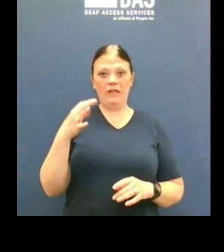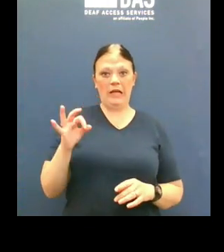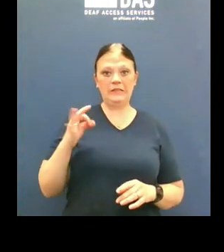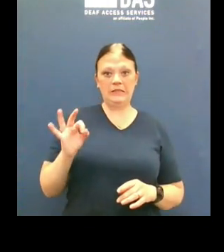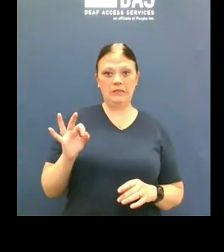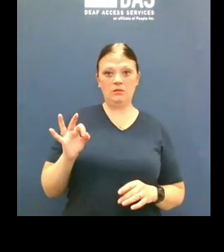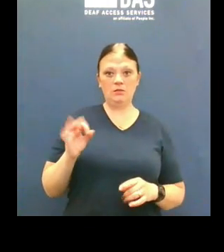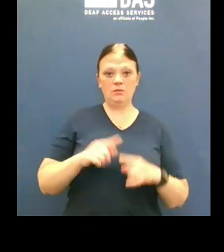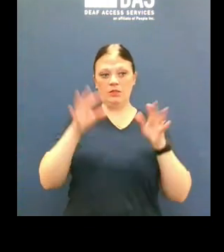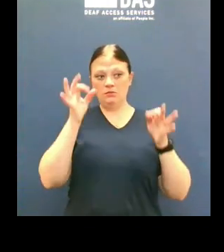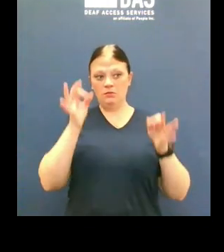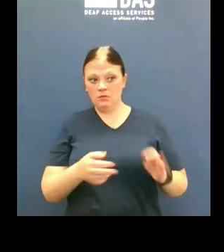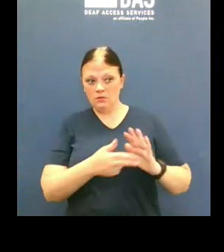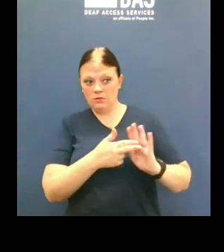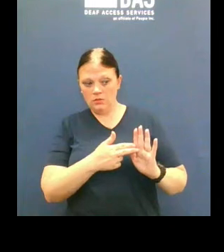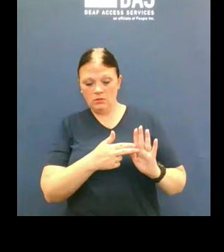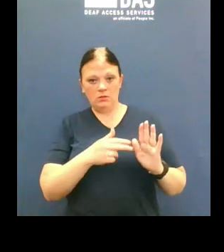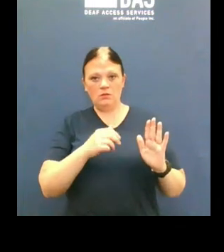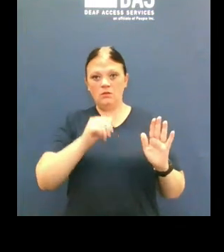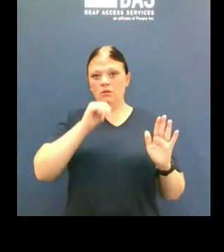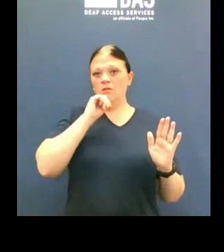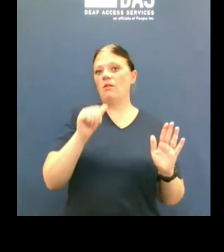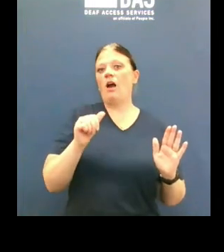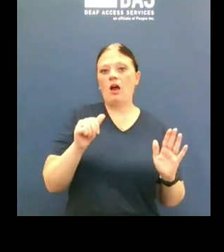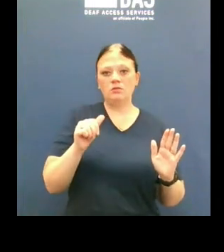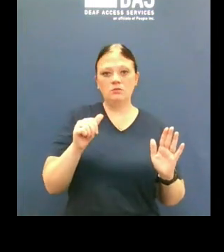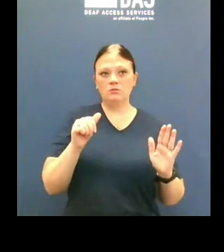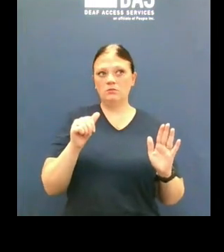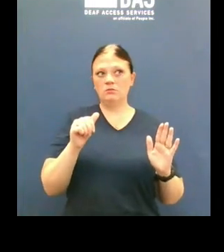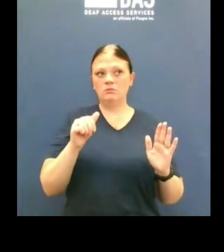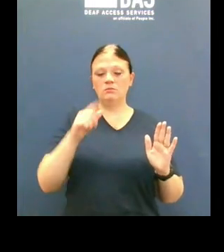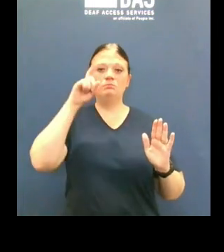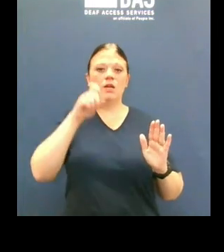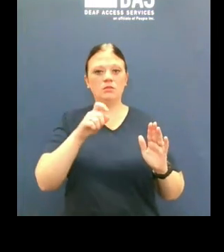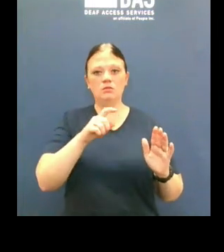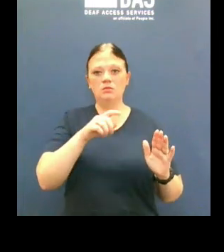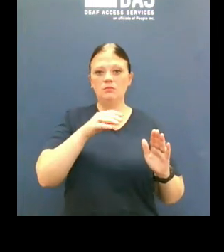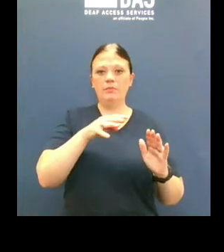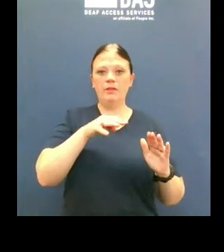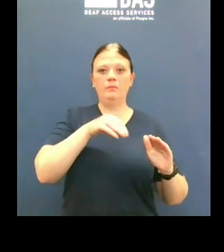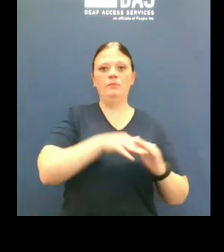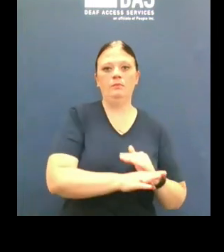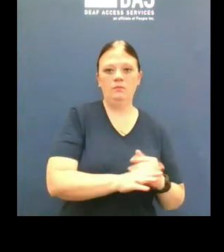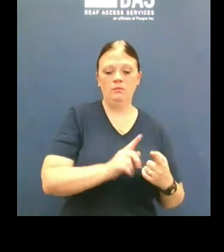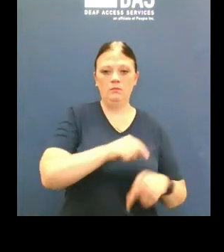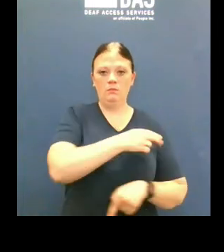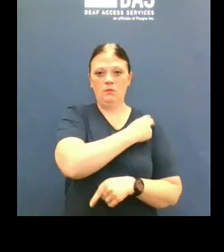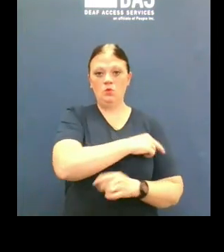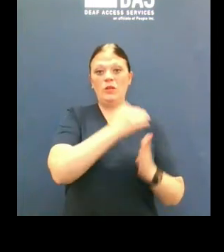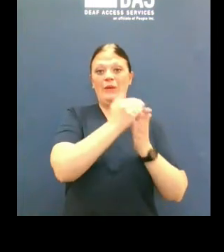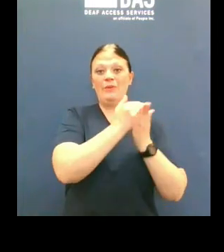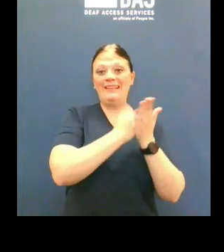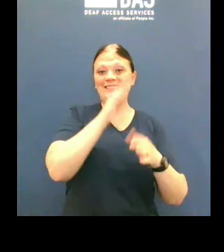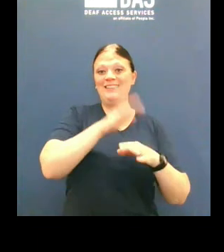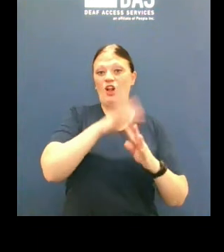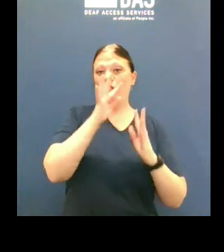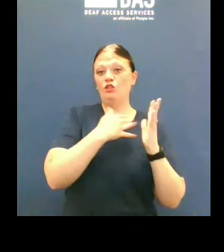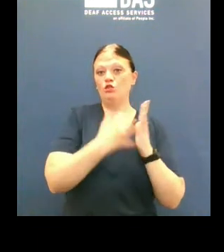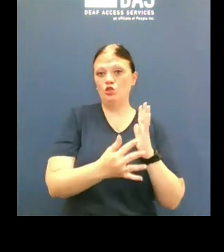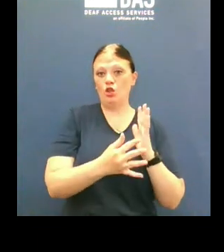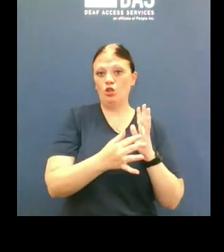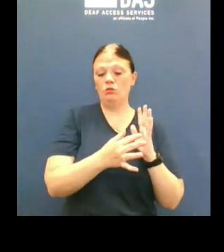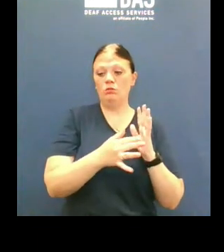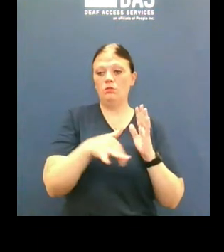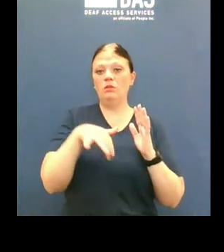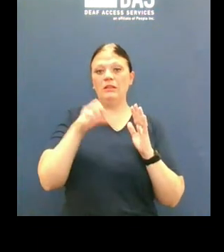but they were determined not to be in such a state that they needed to be admitted. So they were listed on the hospital's charts with regards to